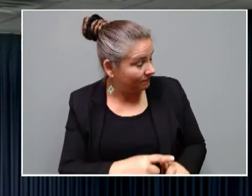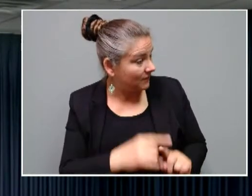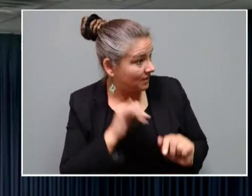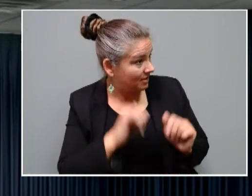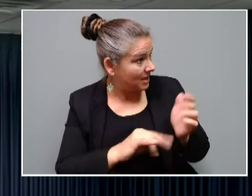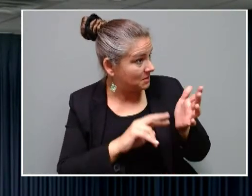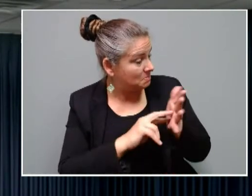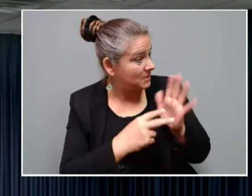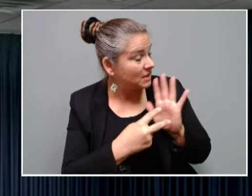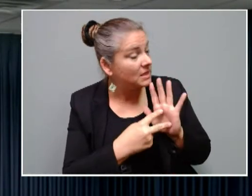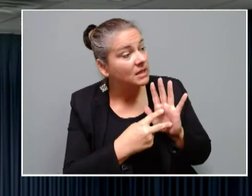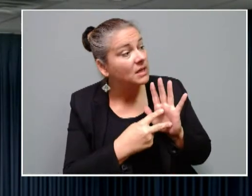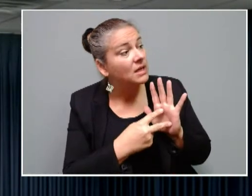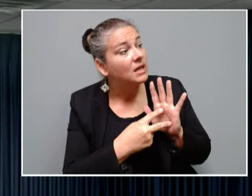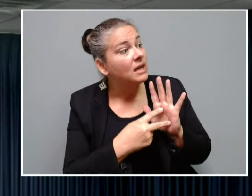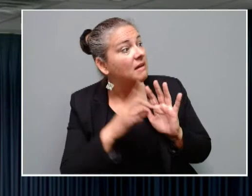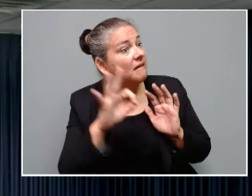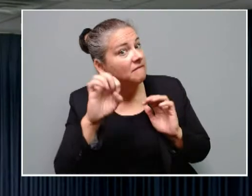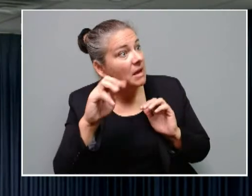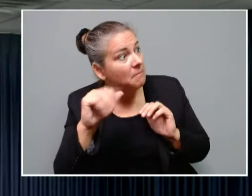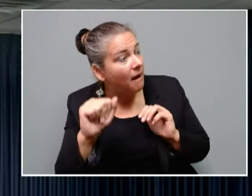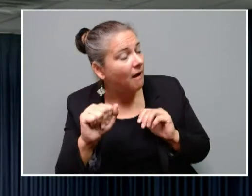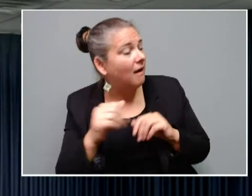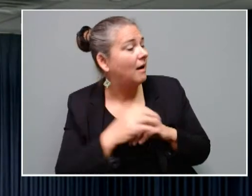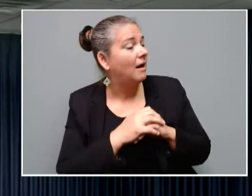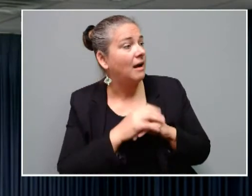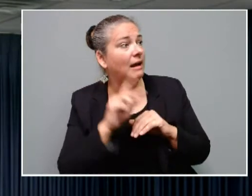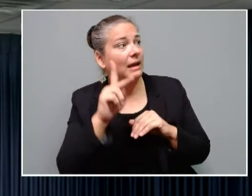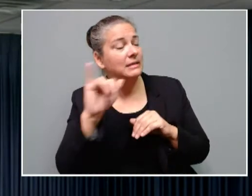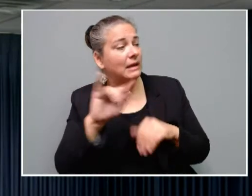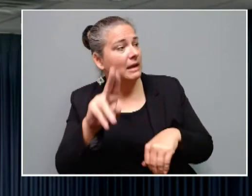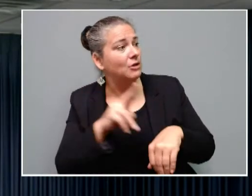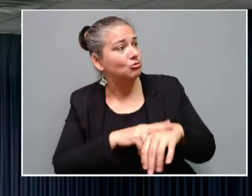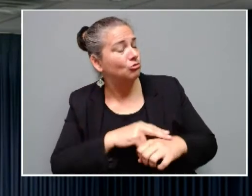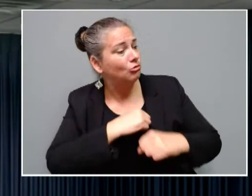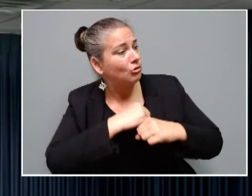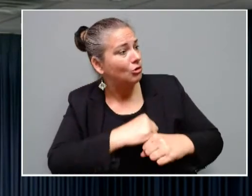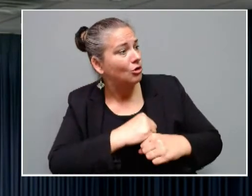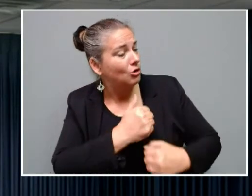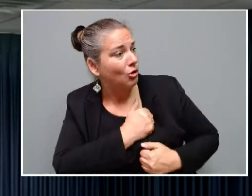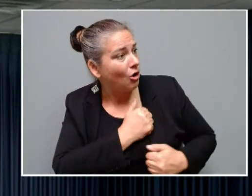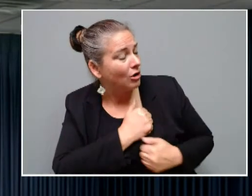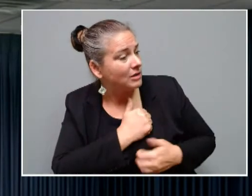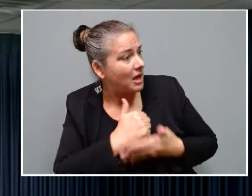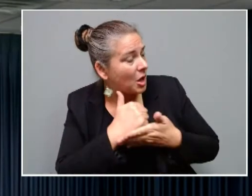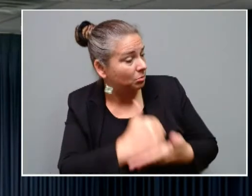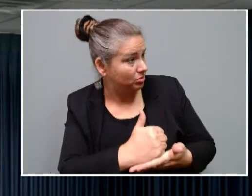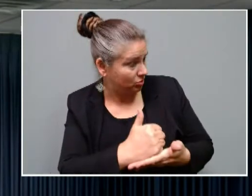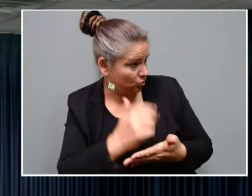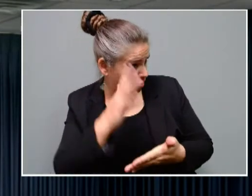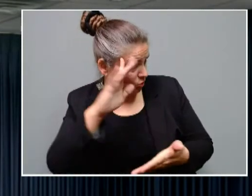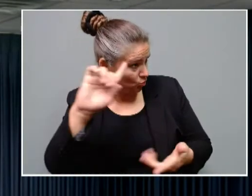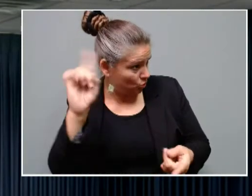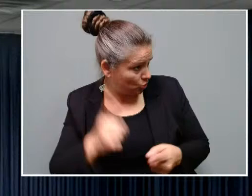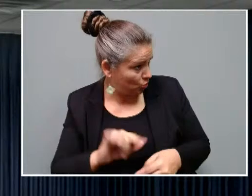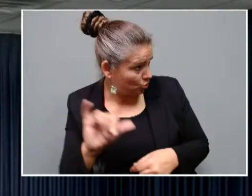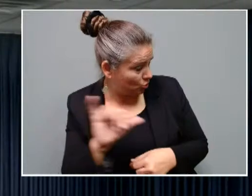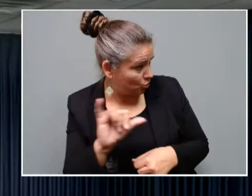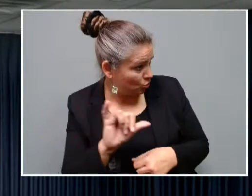outside help from FEMA, the Kentucky National Guard, and that, is that going to be reducing over?